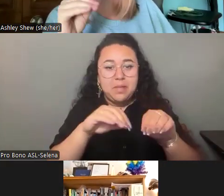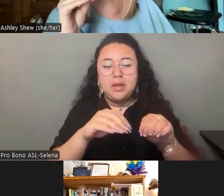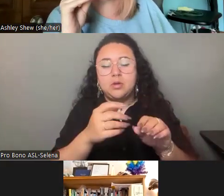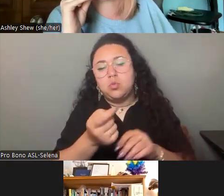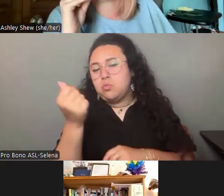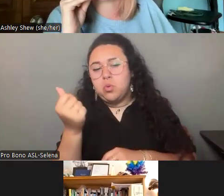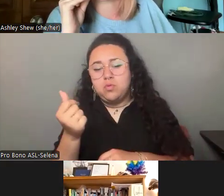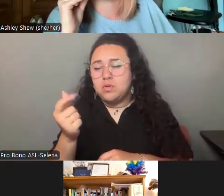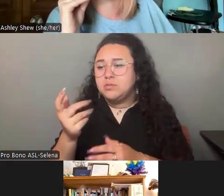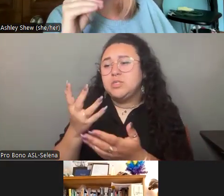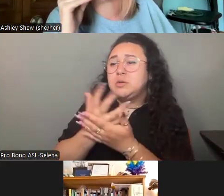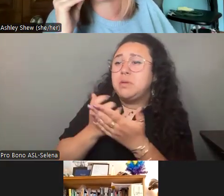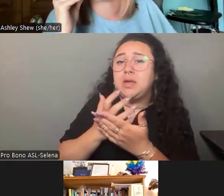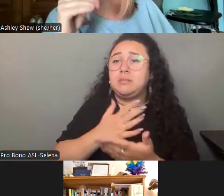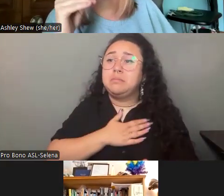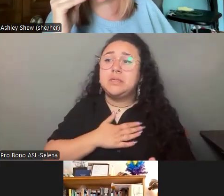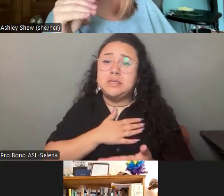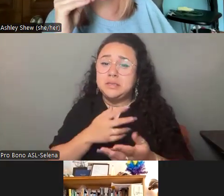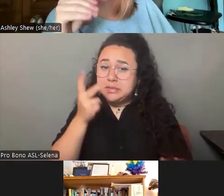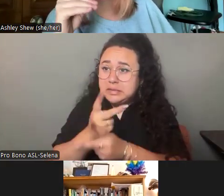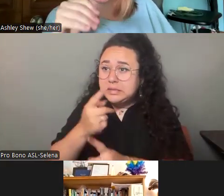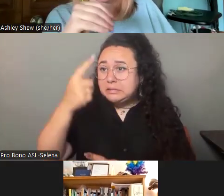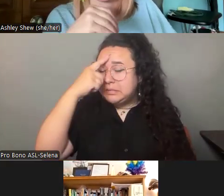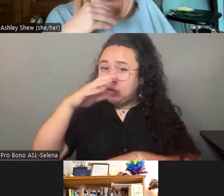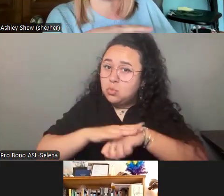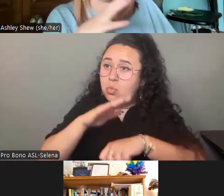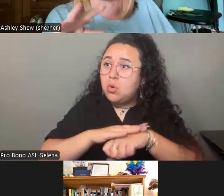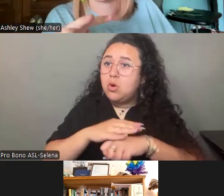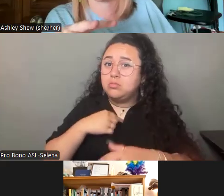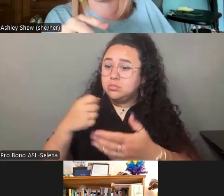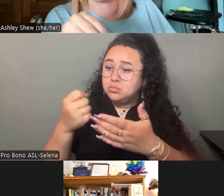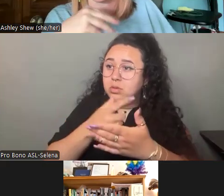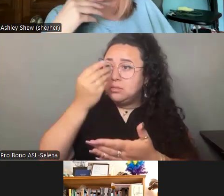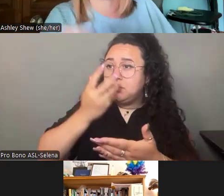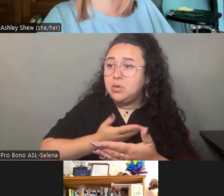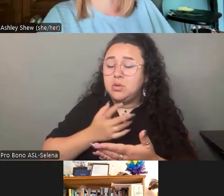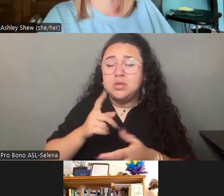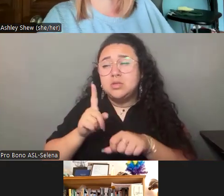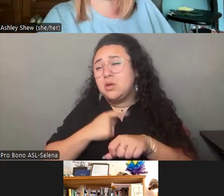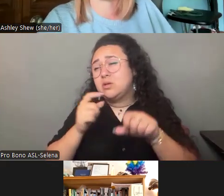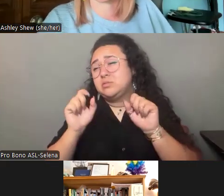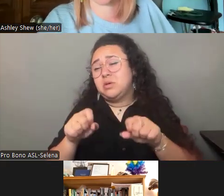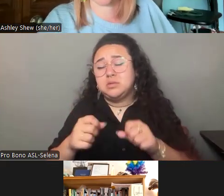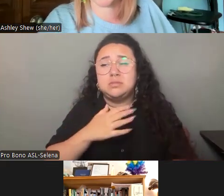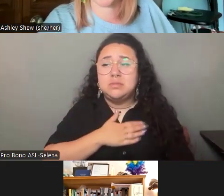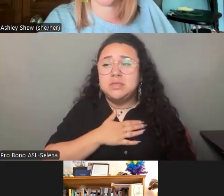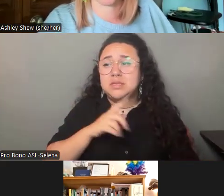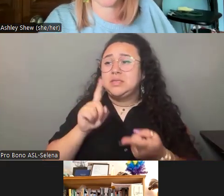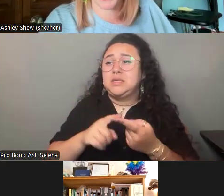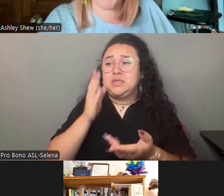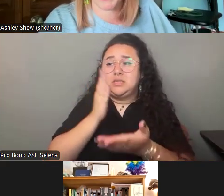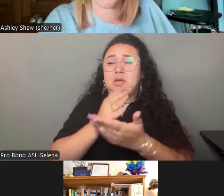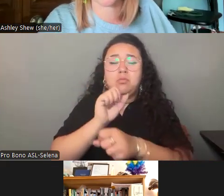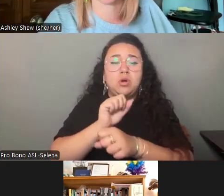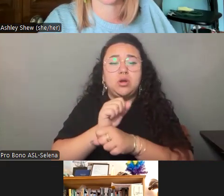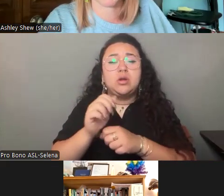pleaded to let them keep her brain implant as long as she could, until it stopped working, even